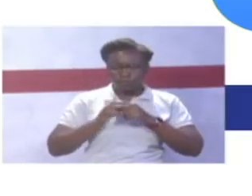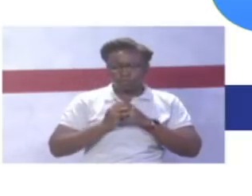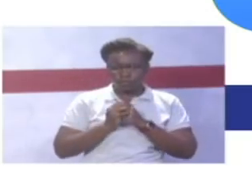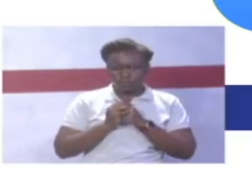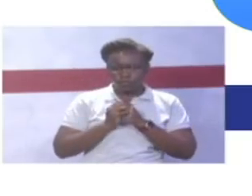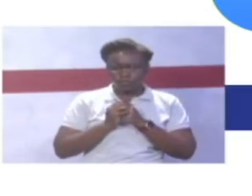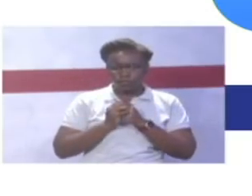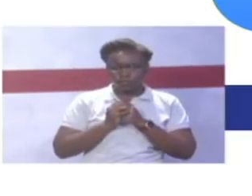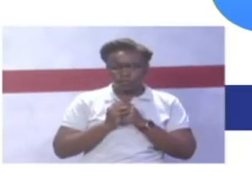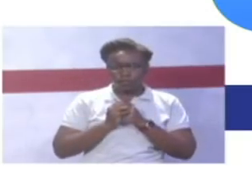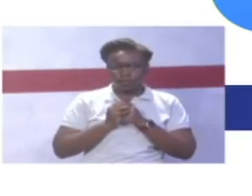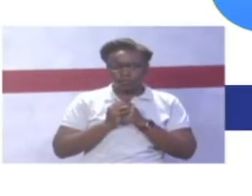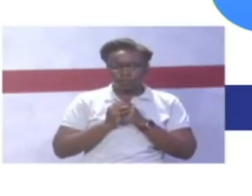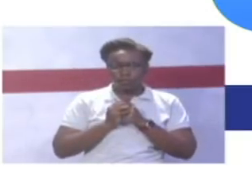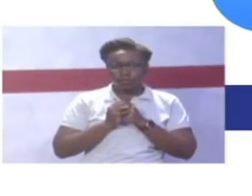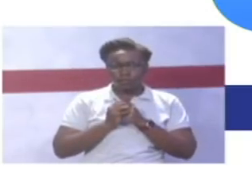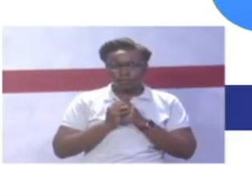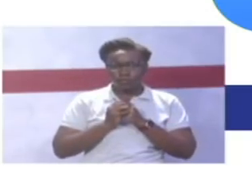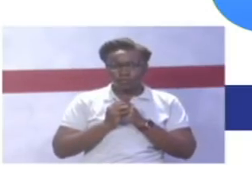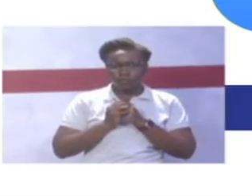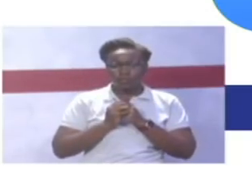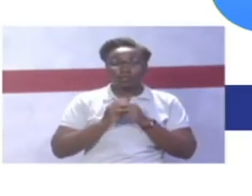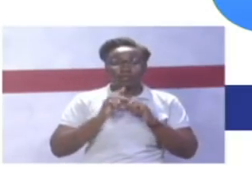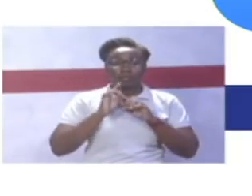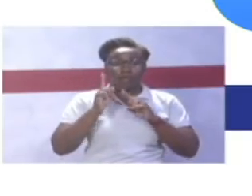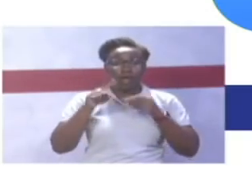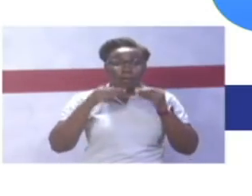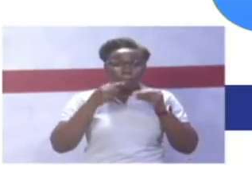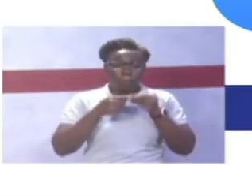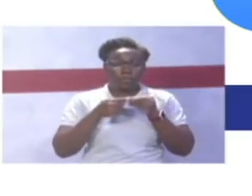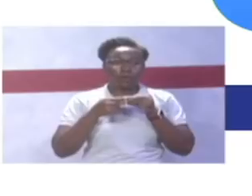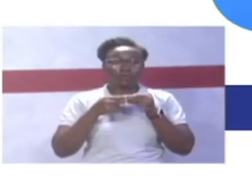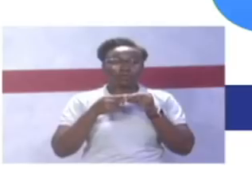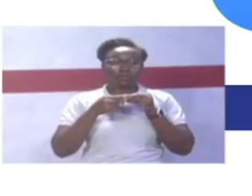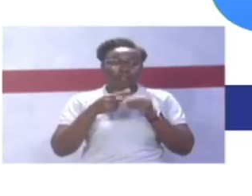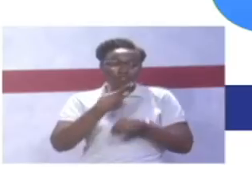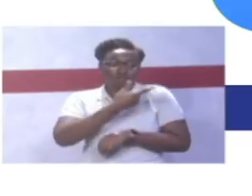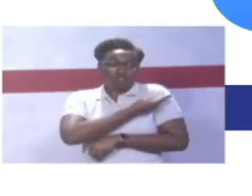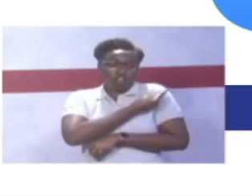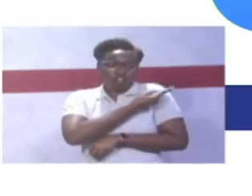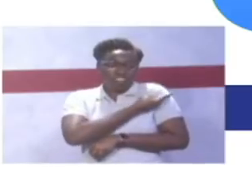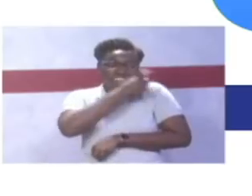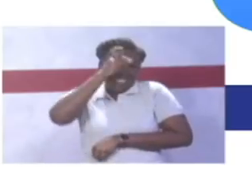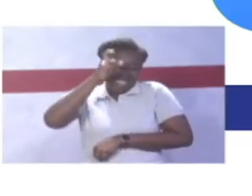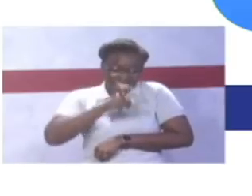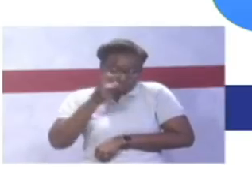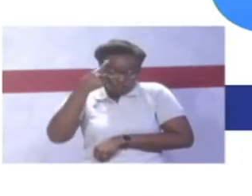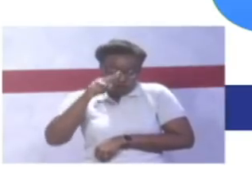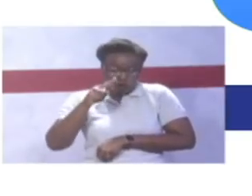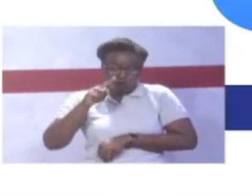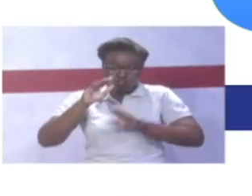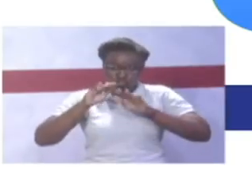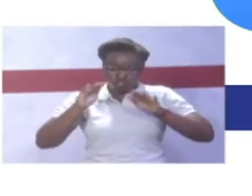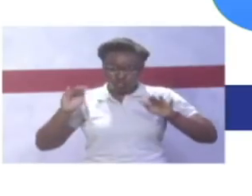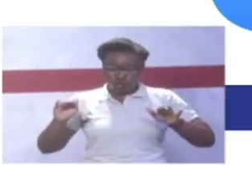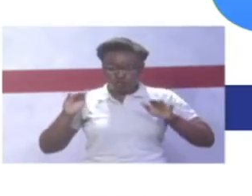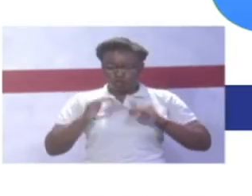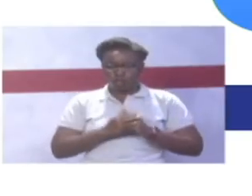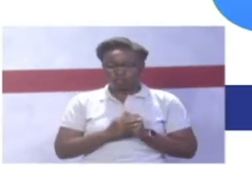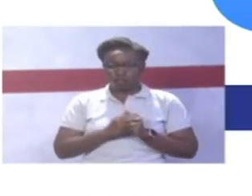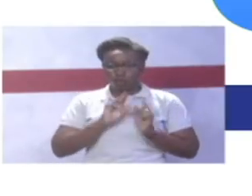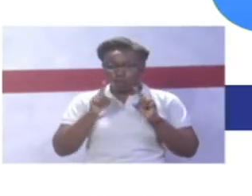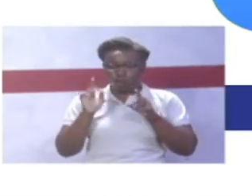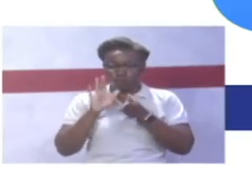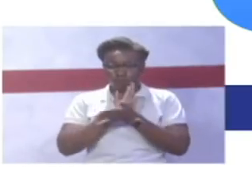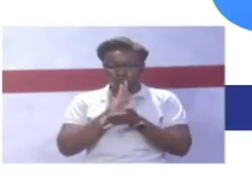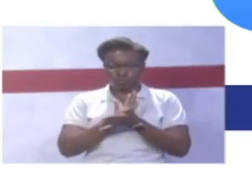is over mandatory vaccination for school-aged children. Of course, the group is against that. So I'm asking, without having to